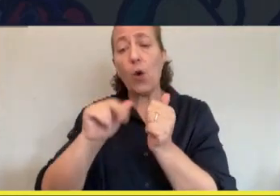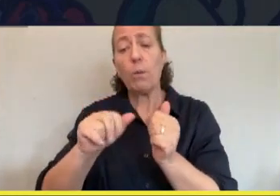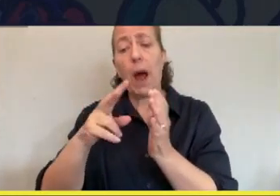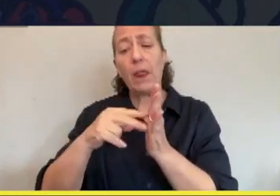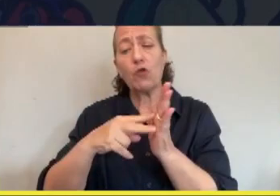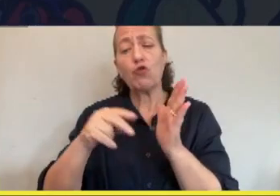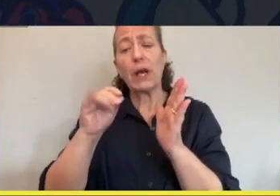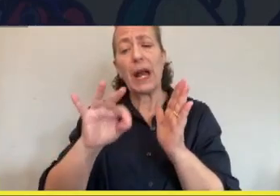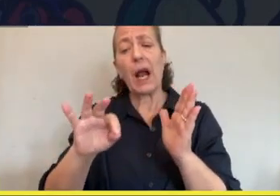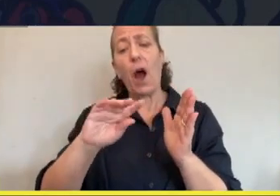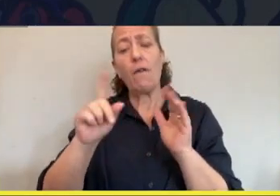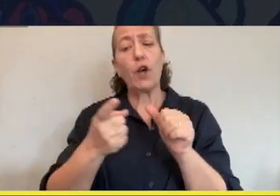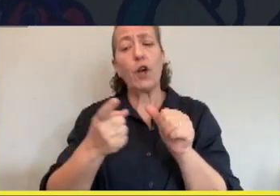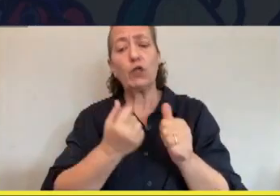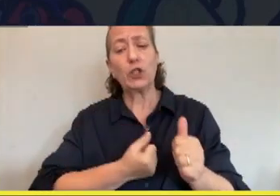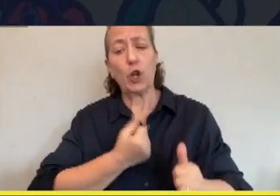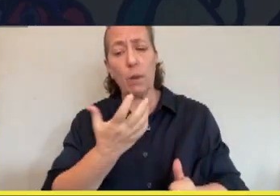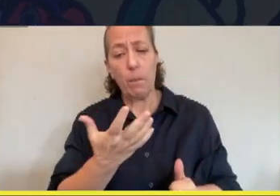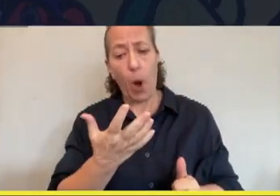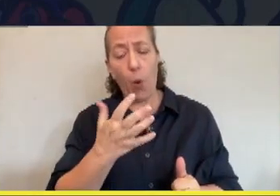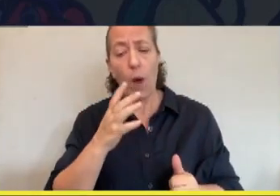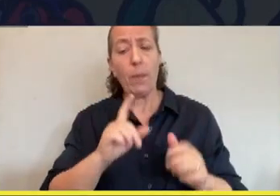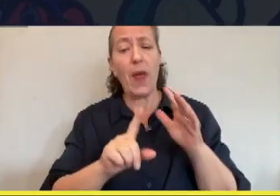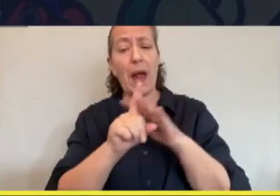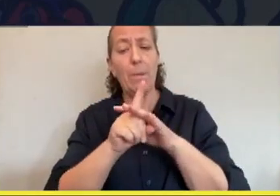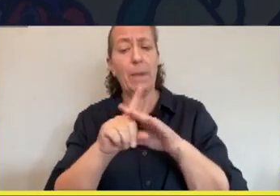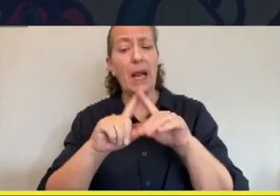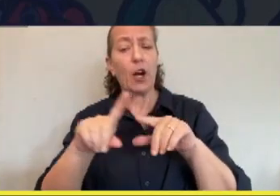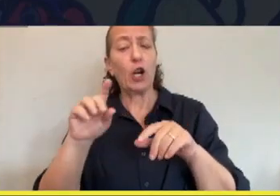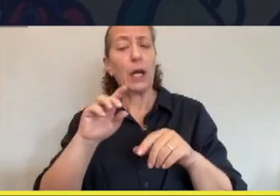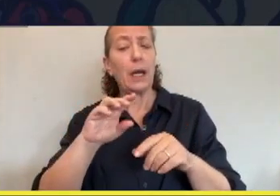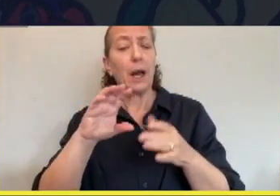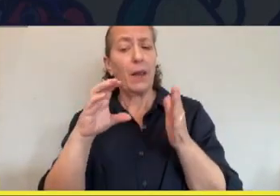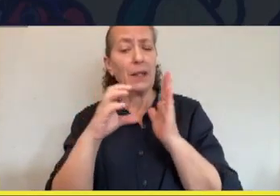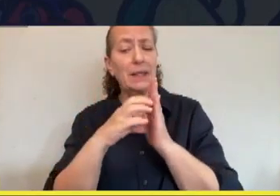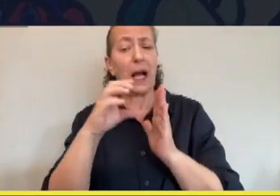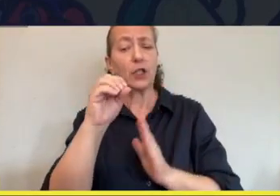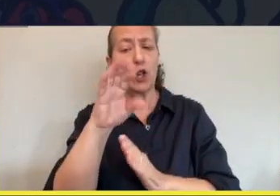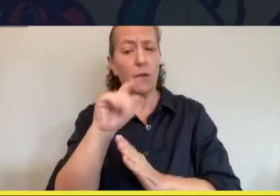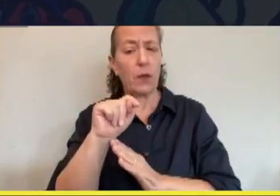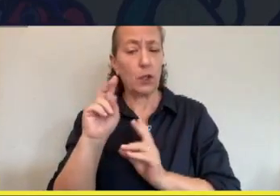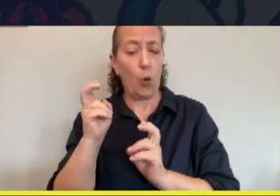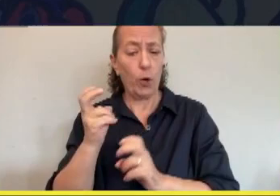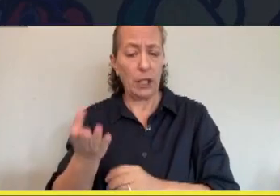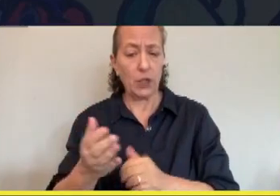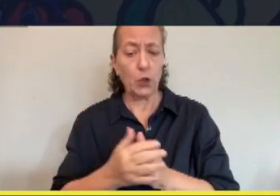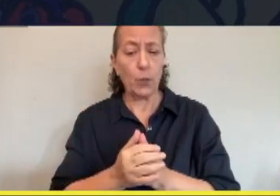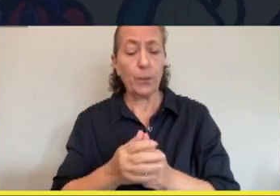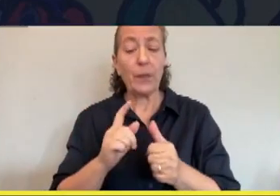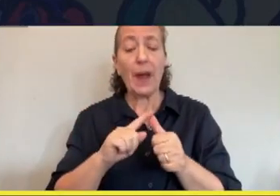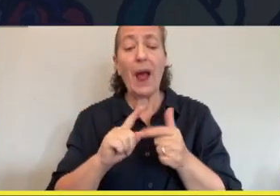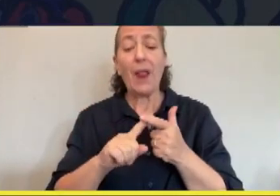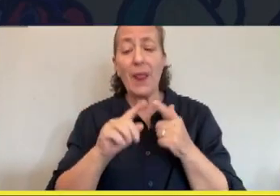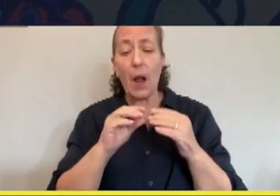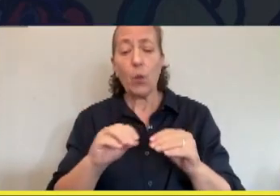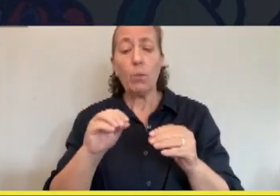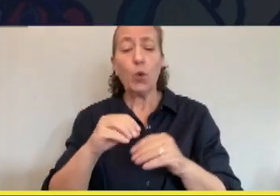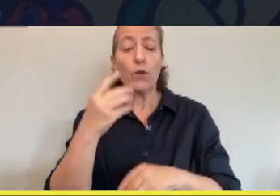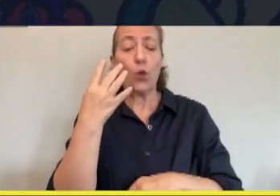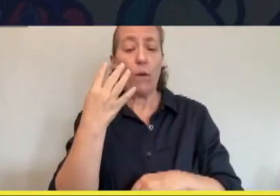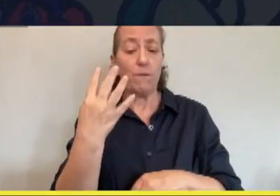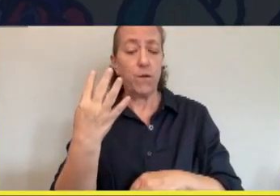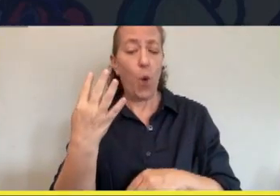an original poem that appeared in the Narrative Matters section of the October issue. We'll then move to 4 panels, the